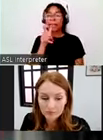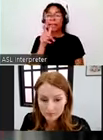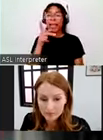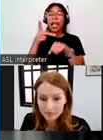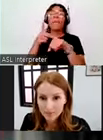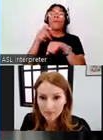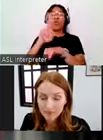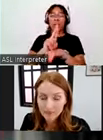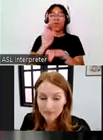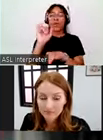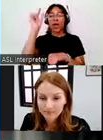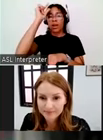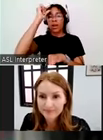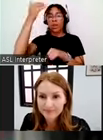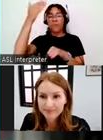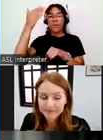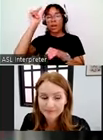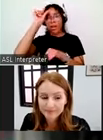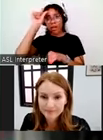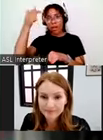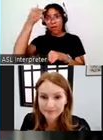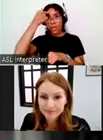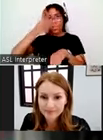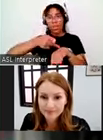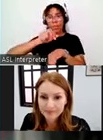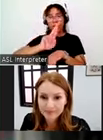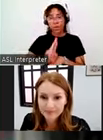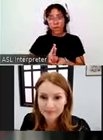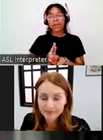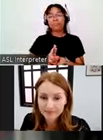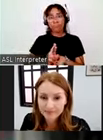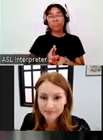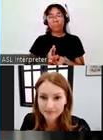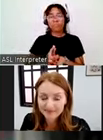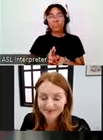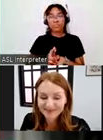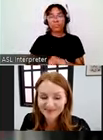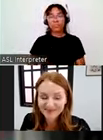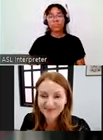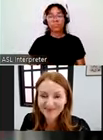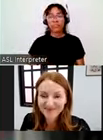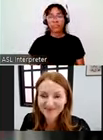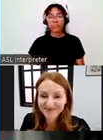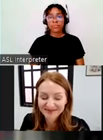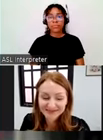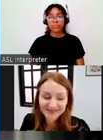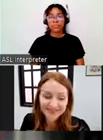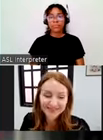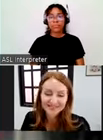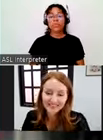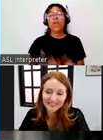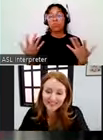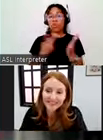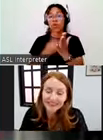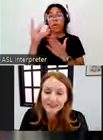and all the energy stakeholders to use this as a way to make informed decisions. And so while the project ends